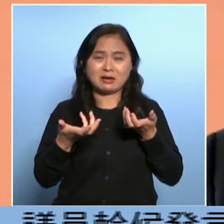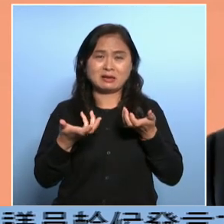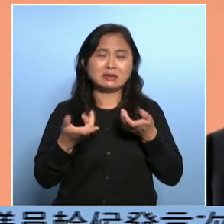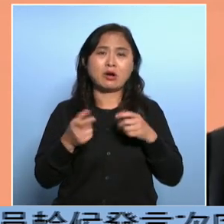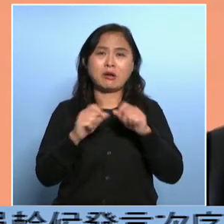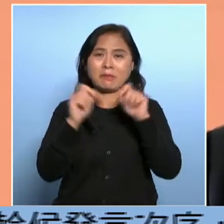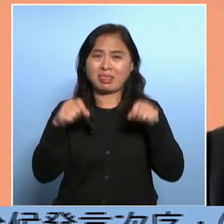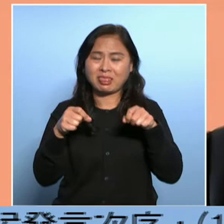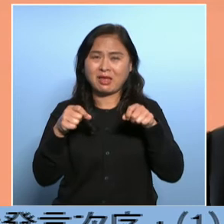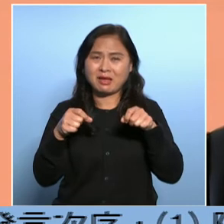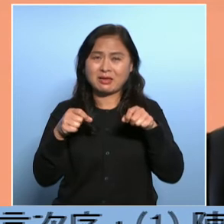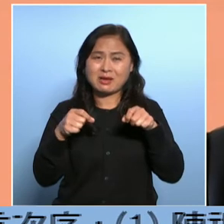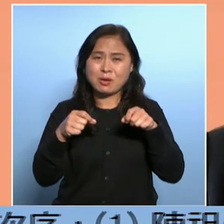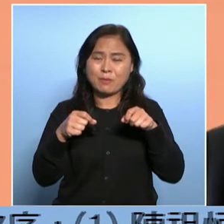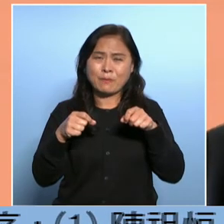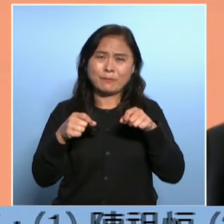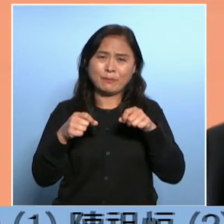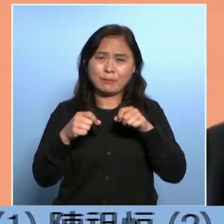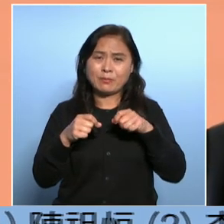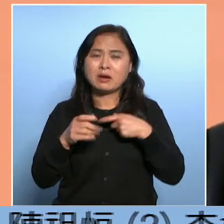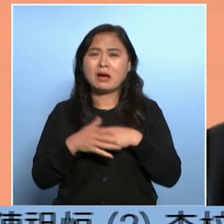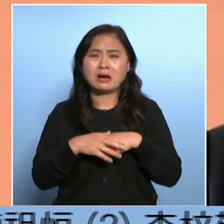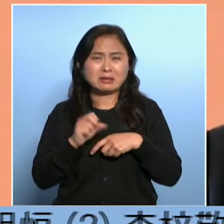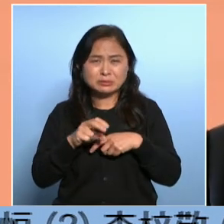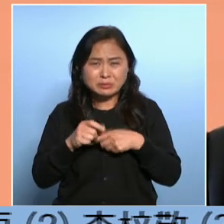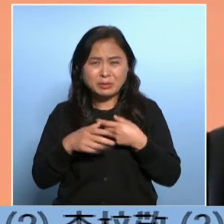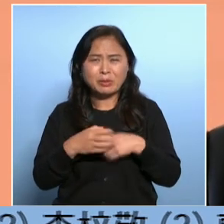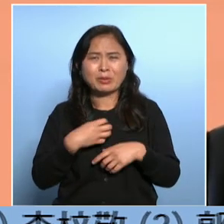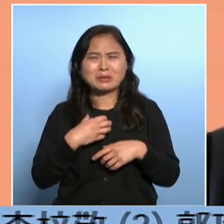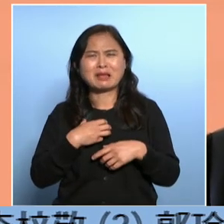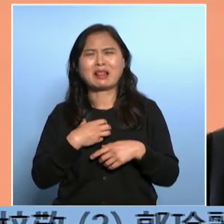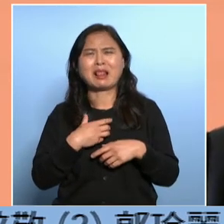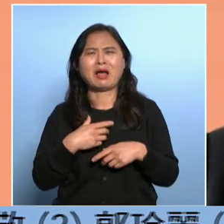do the quarantine at home, you are going to